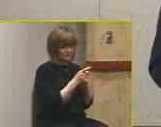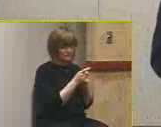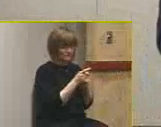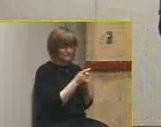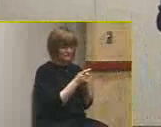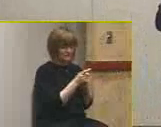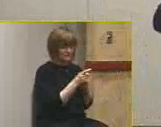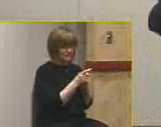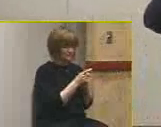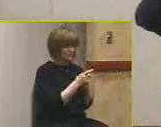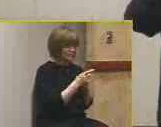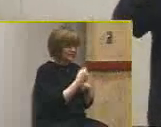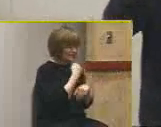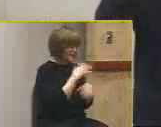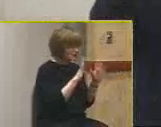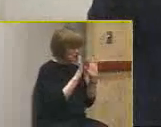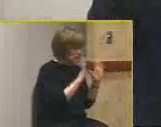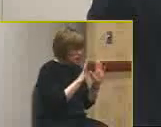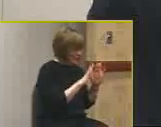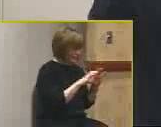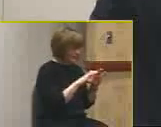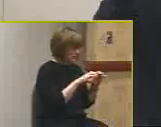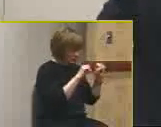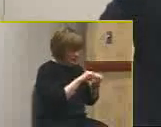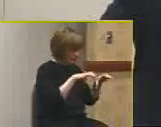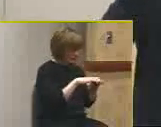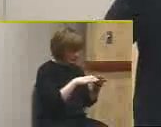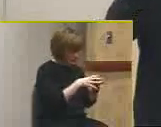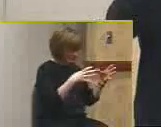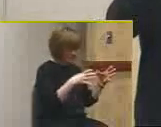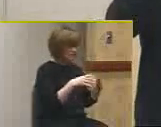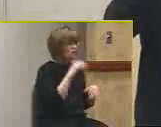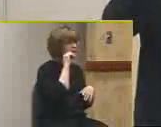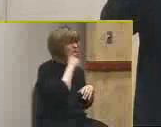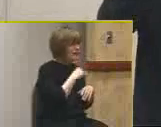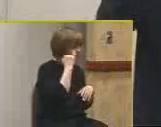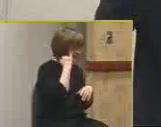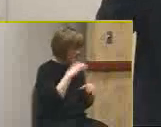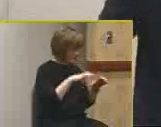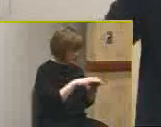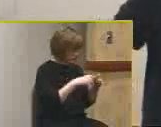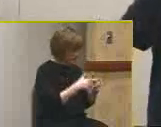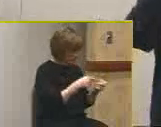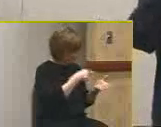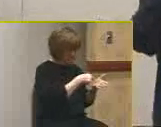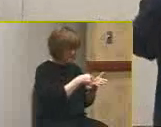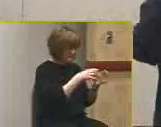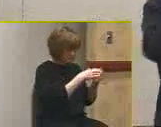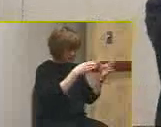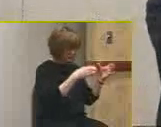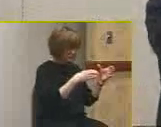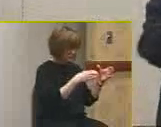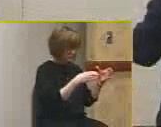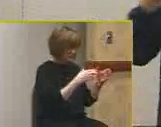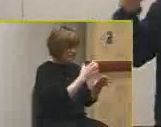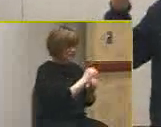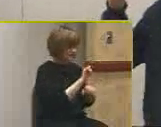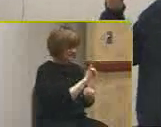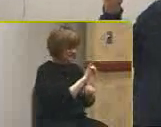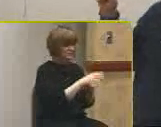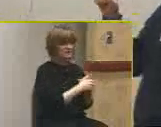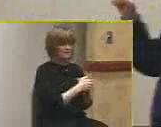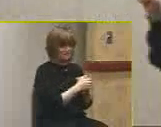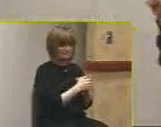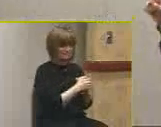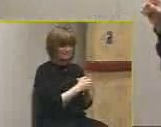That's great, you were able to do this much. Tomorrow, if you do this much, you can get the same thing. Run the whole thing,